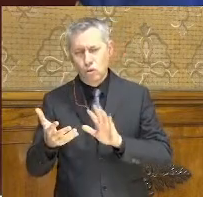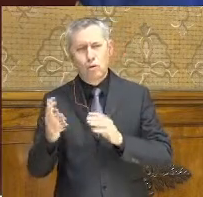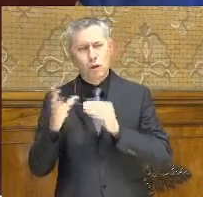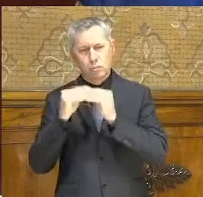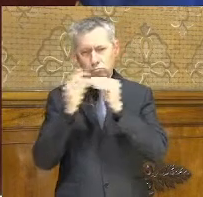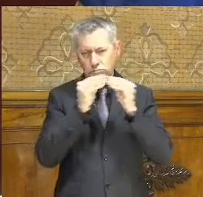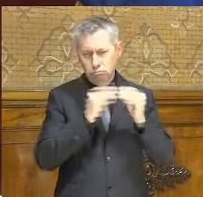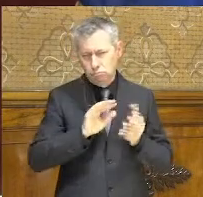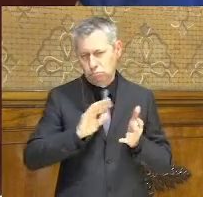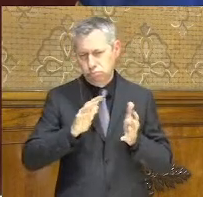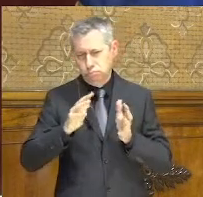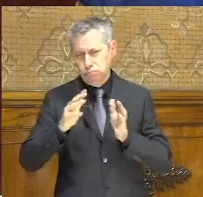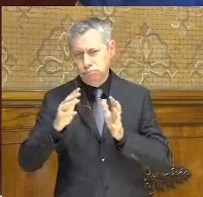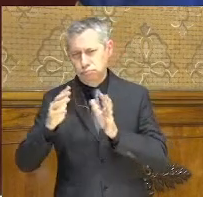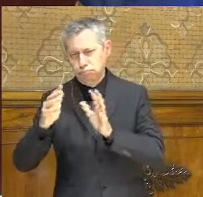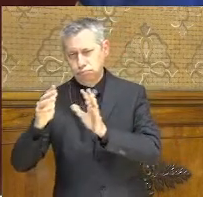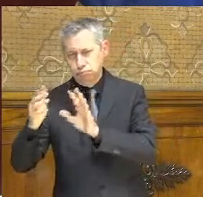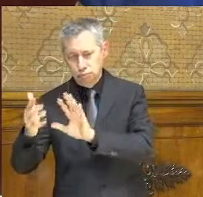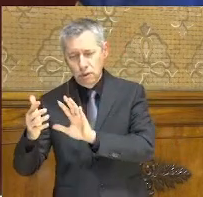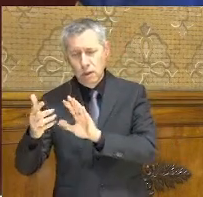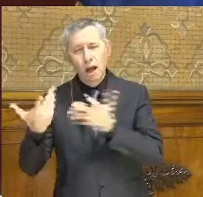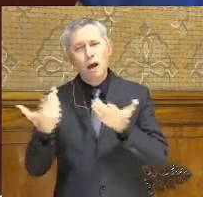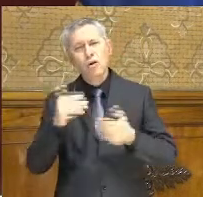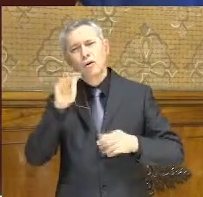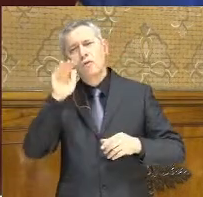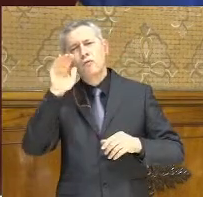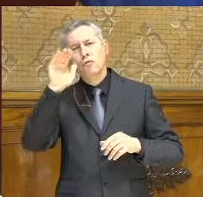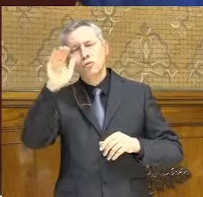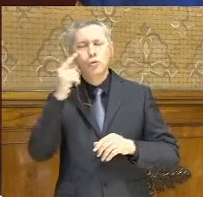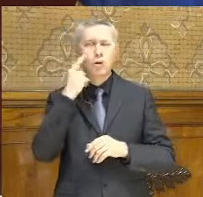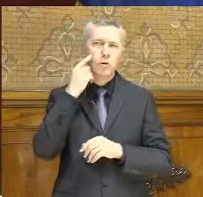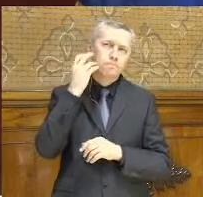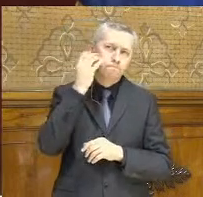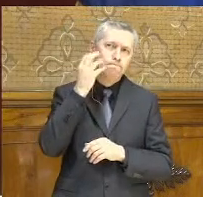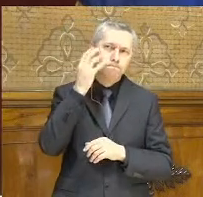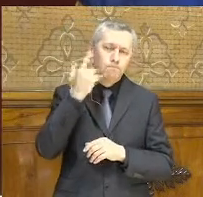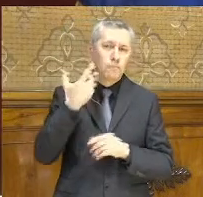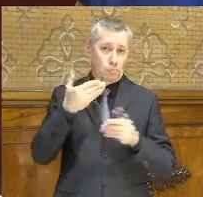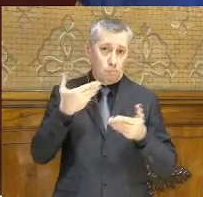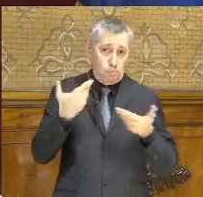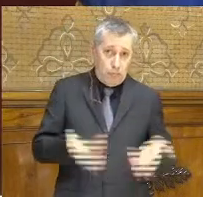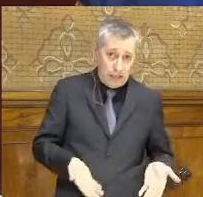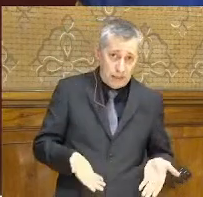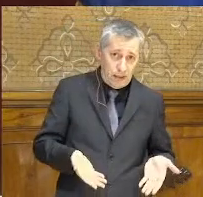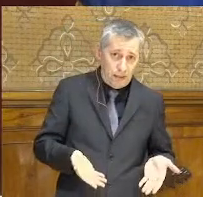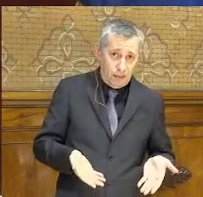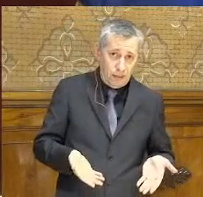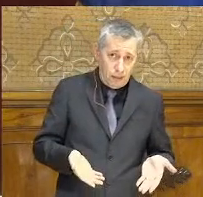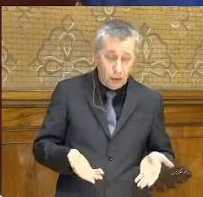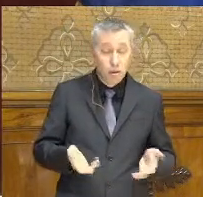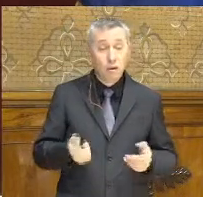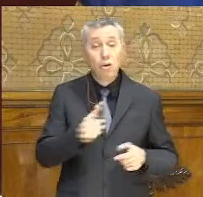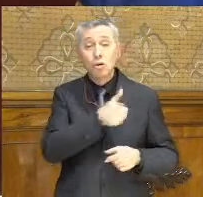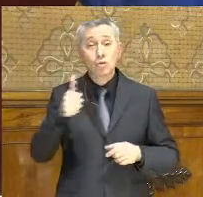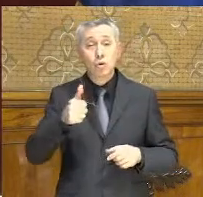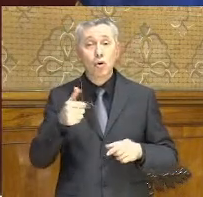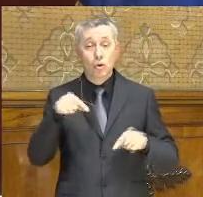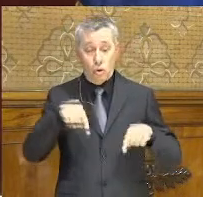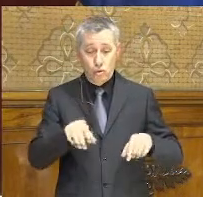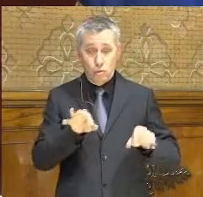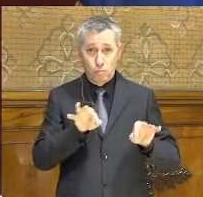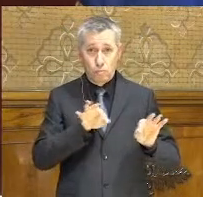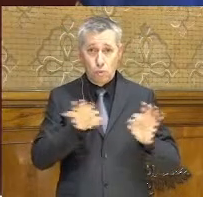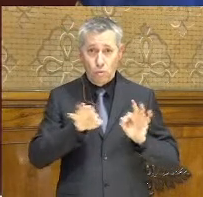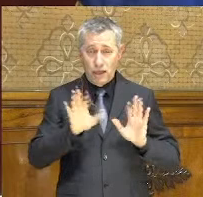intimation of the future's present is often an untimely moment. It disturbs our sense of historical duration